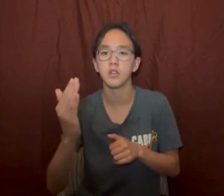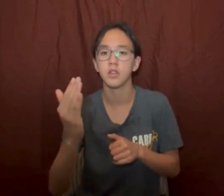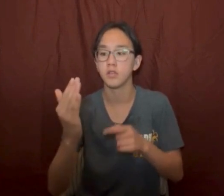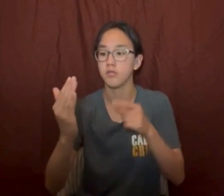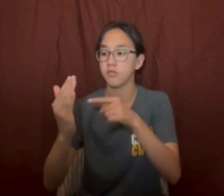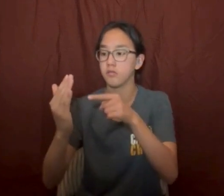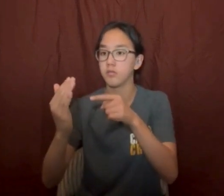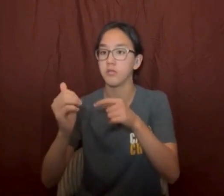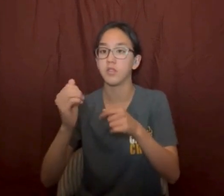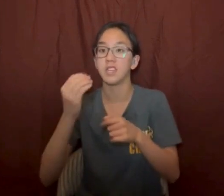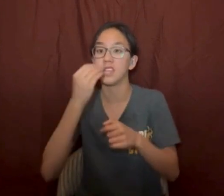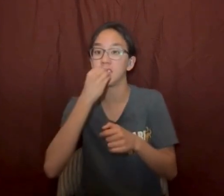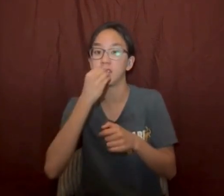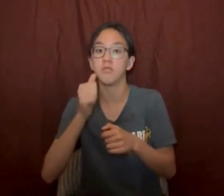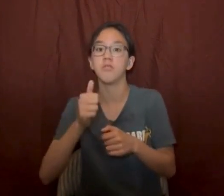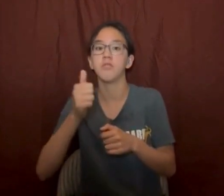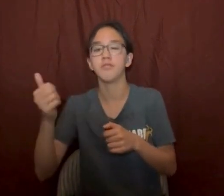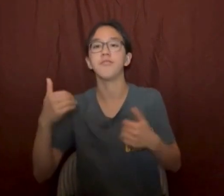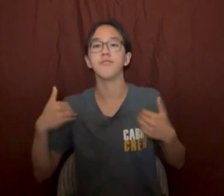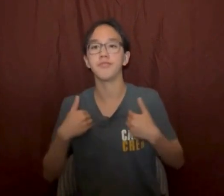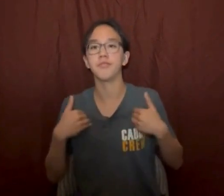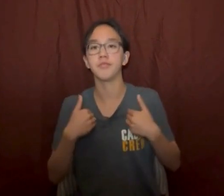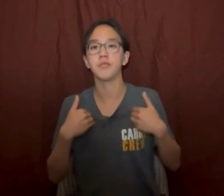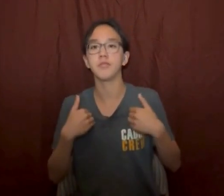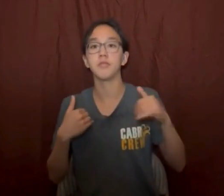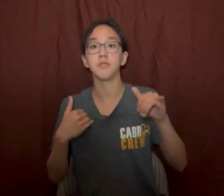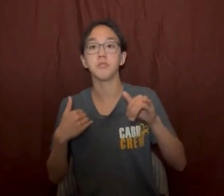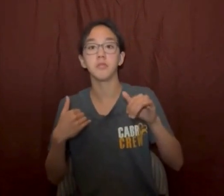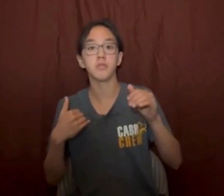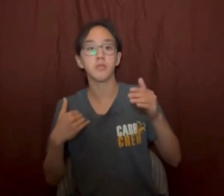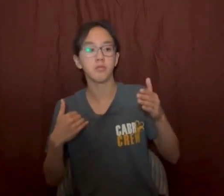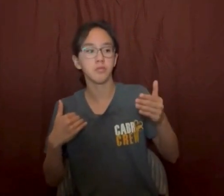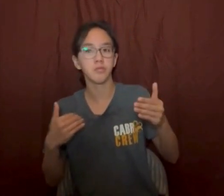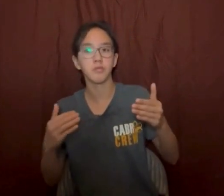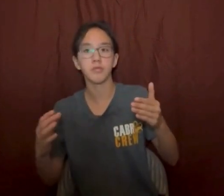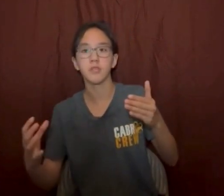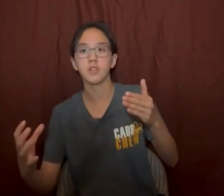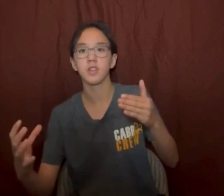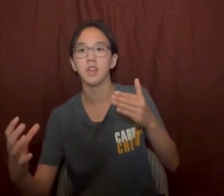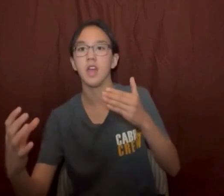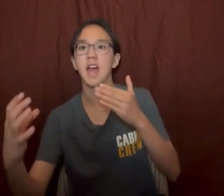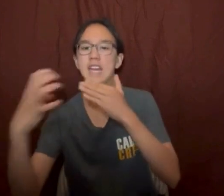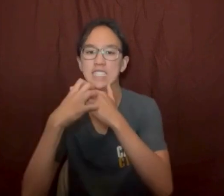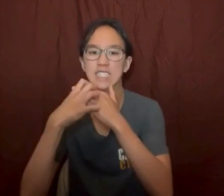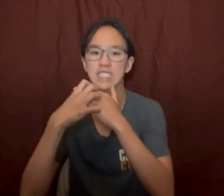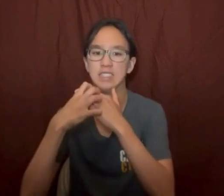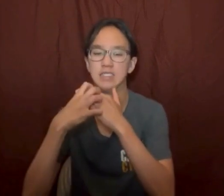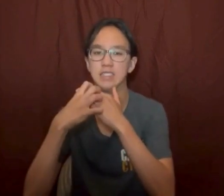They eat other animals like fish.